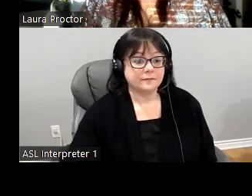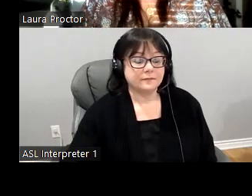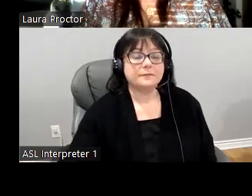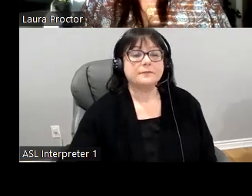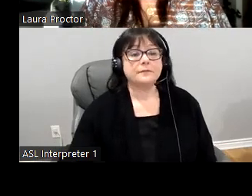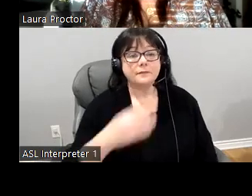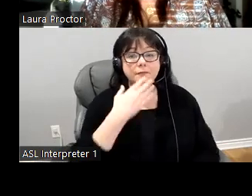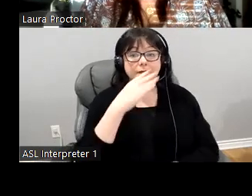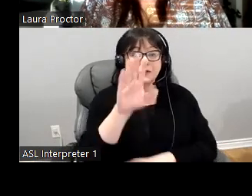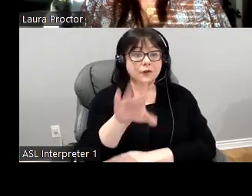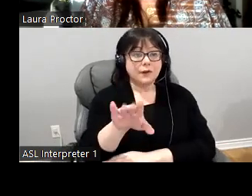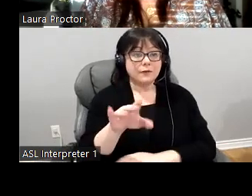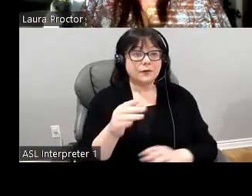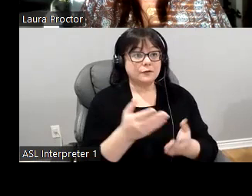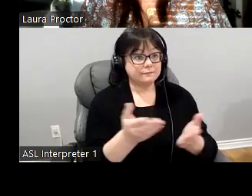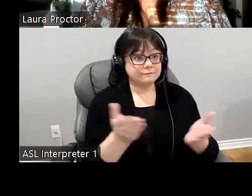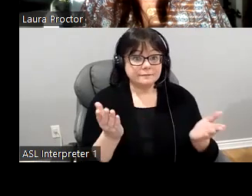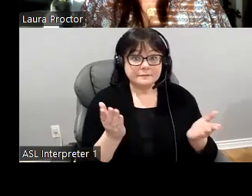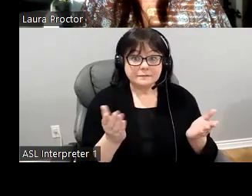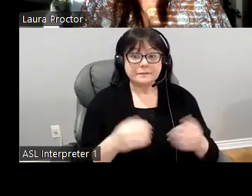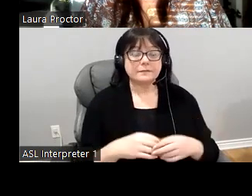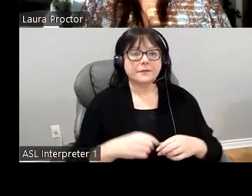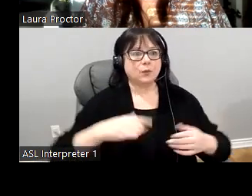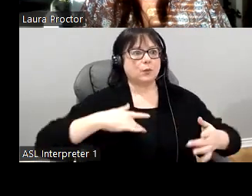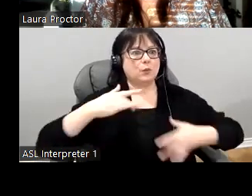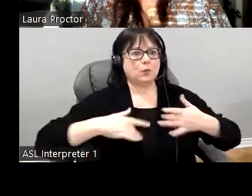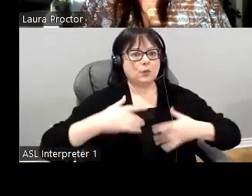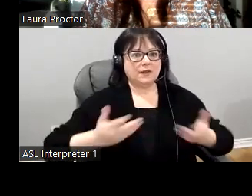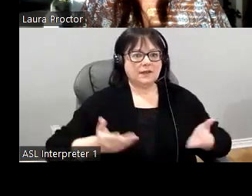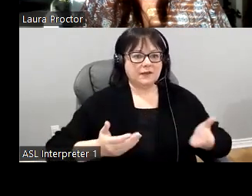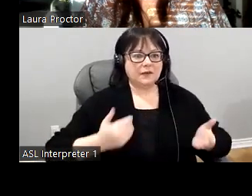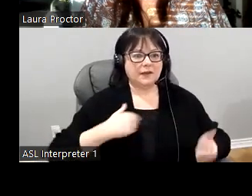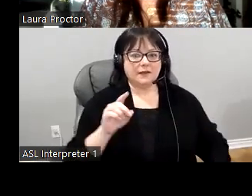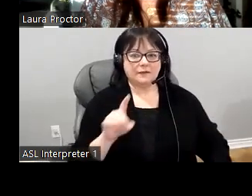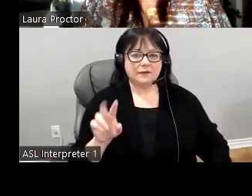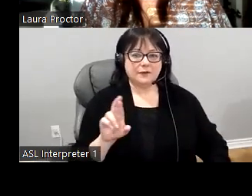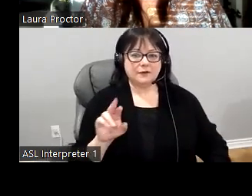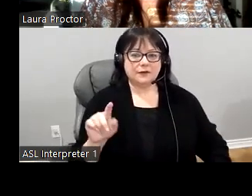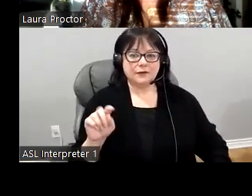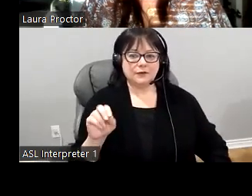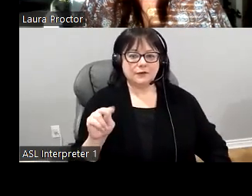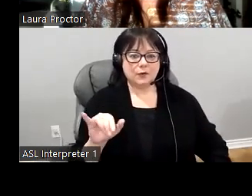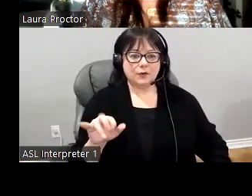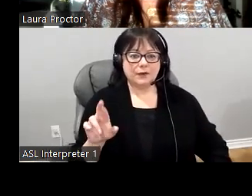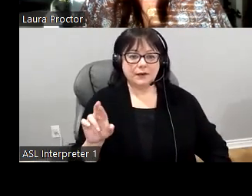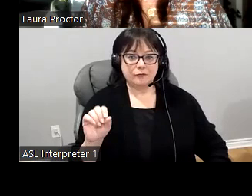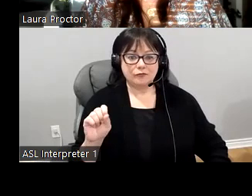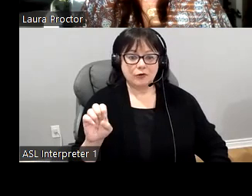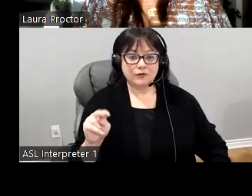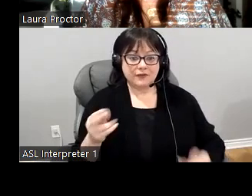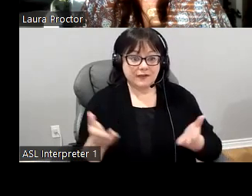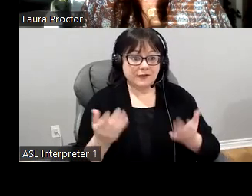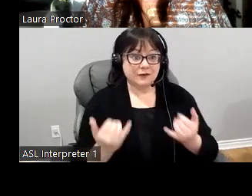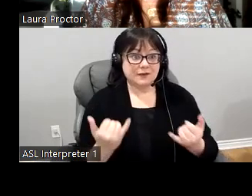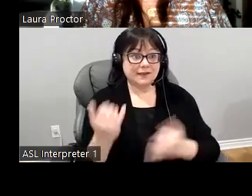Good afternoon, everyone. We're so excited to have Dr. Tony Rosen with us this afternoon to present on the key role for